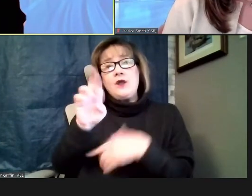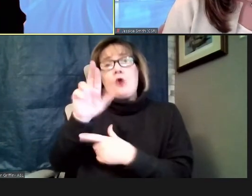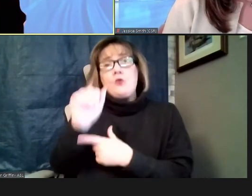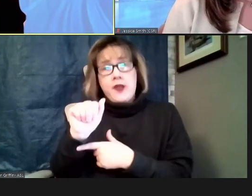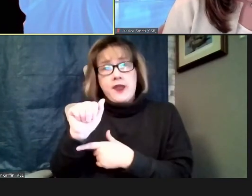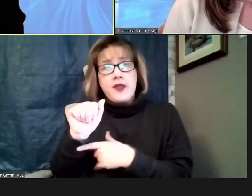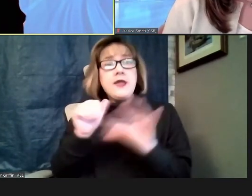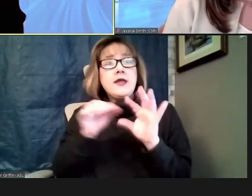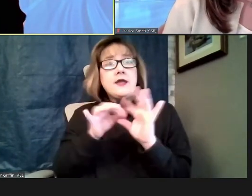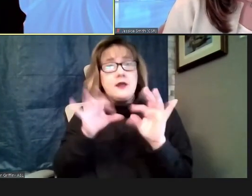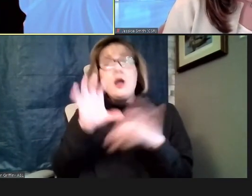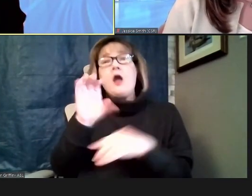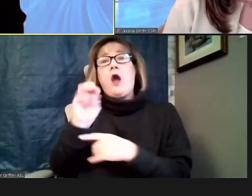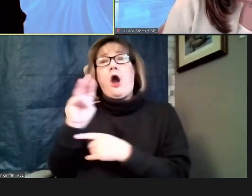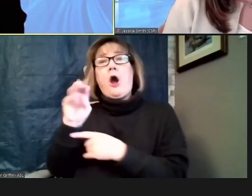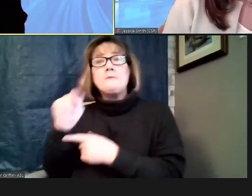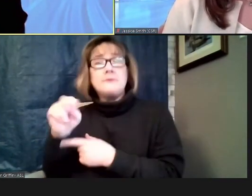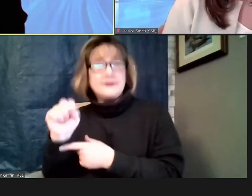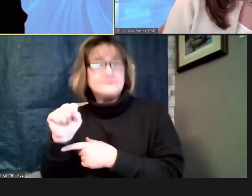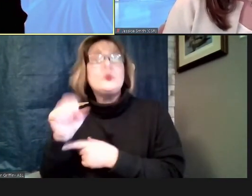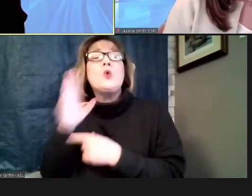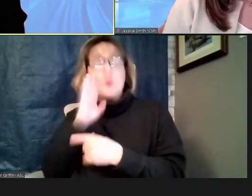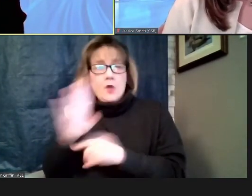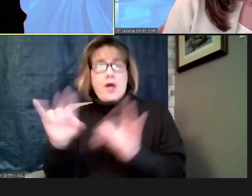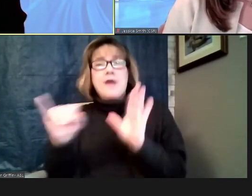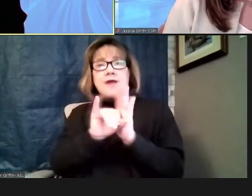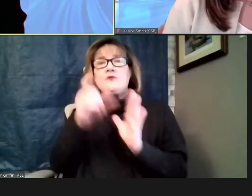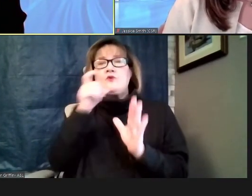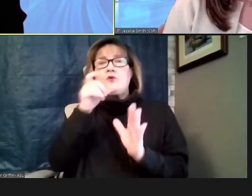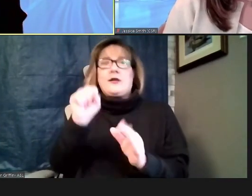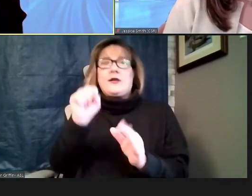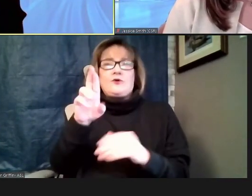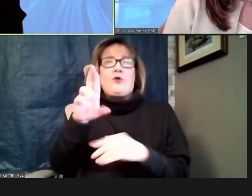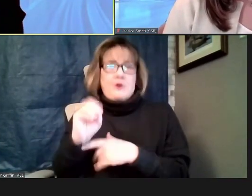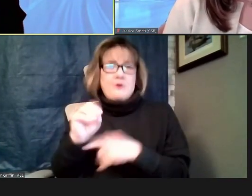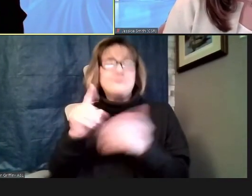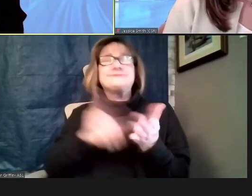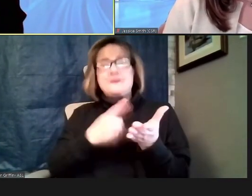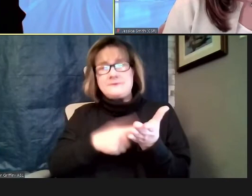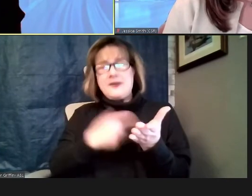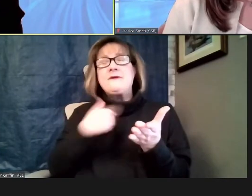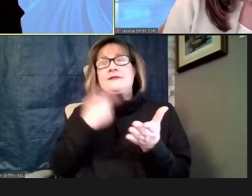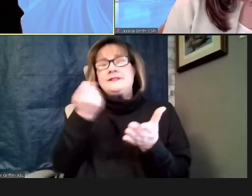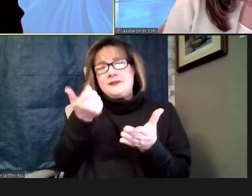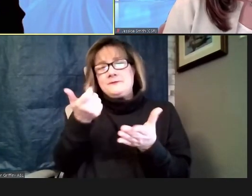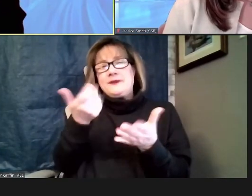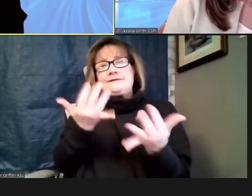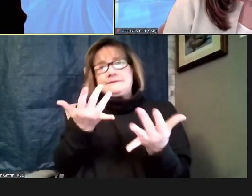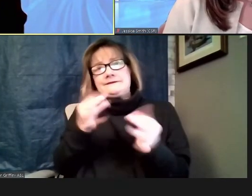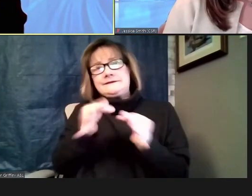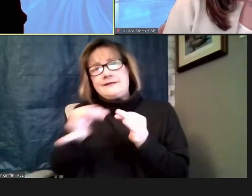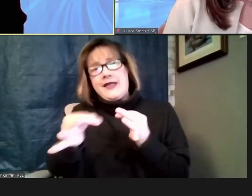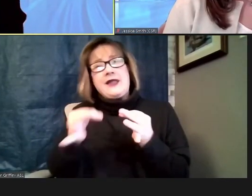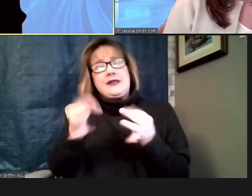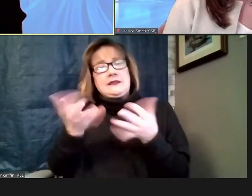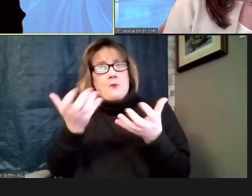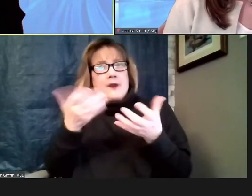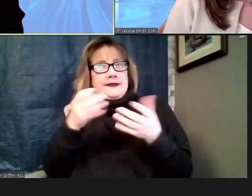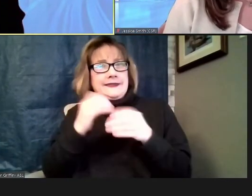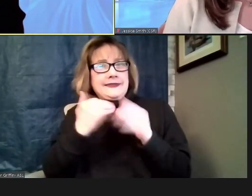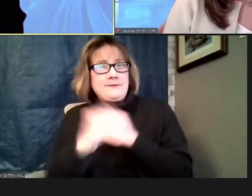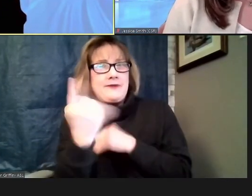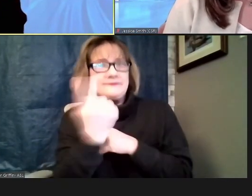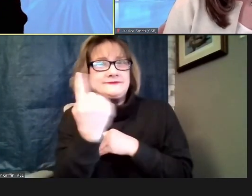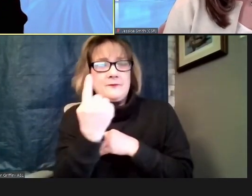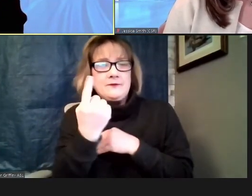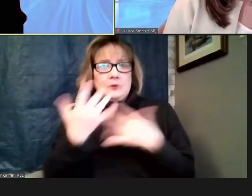Commons account will identify the SRO. So I understand sometimes there's a bit of a delay and you're anxious and you want to email somebody, and